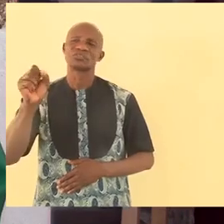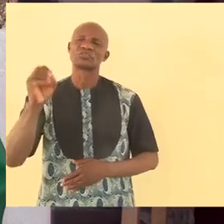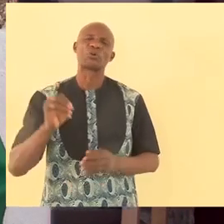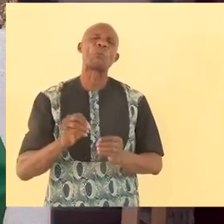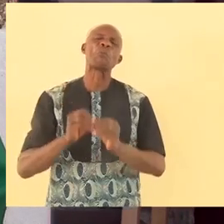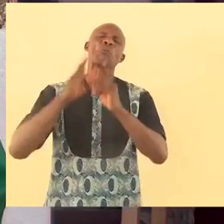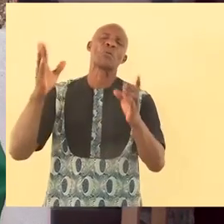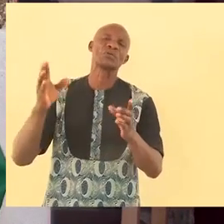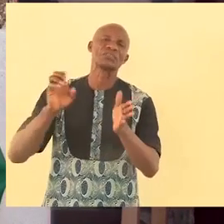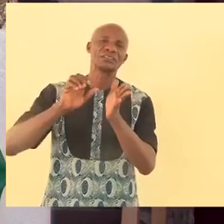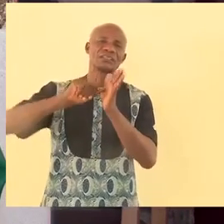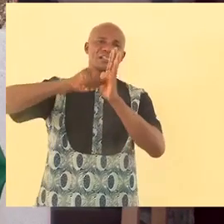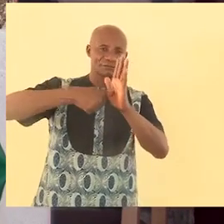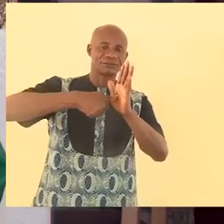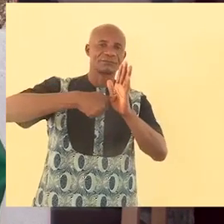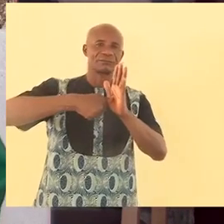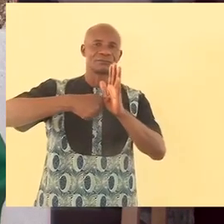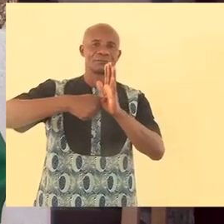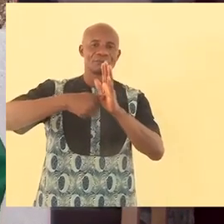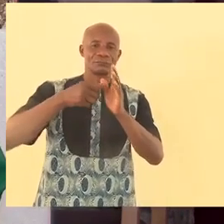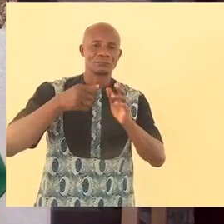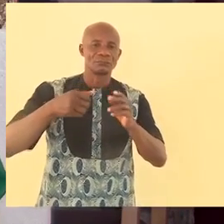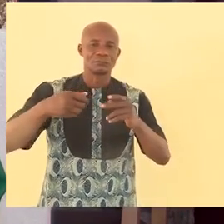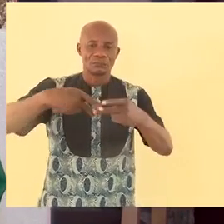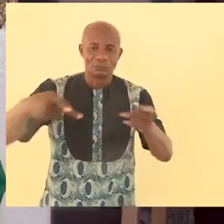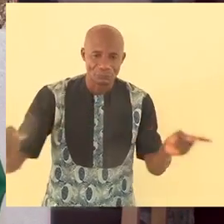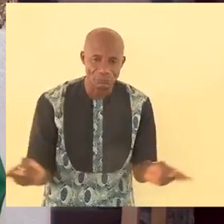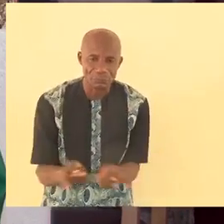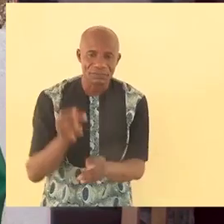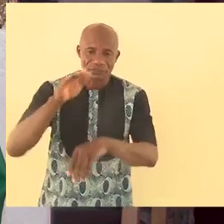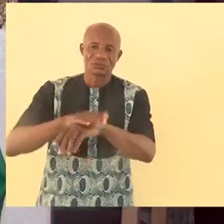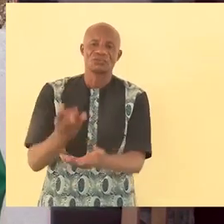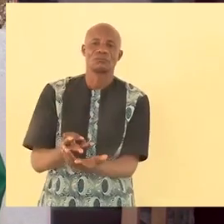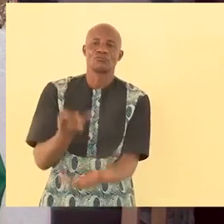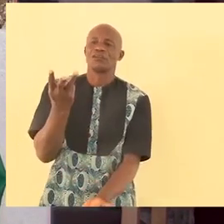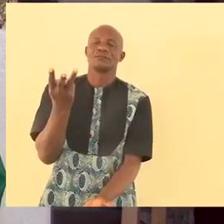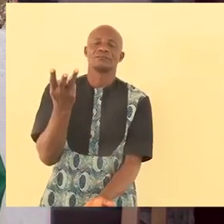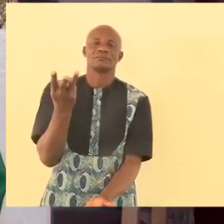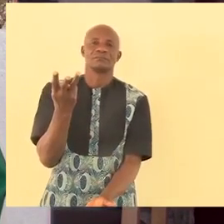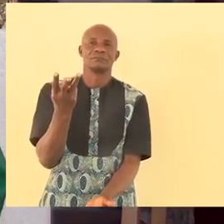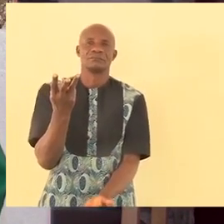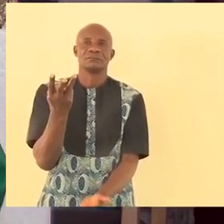There is so much emphasis placed on wealth,